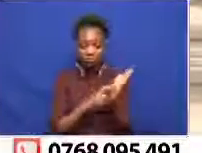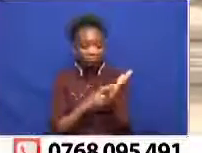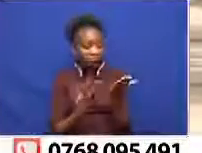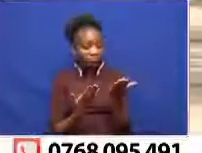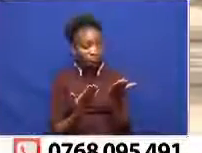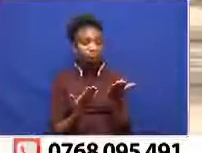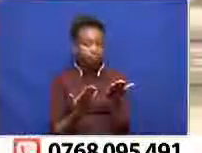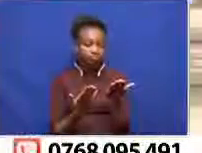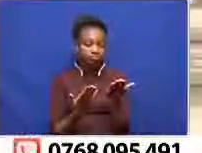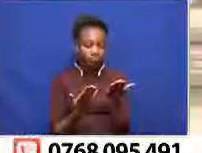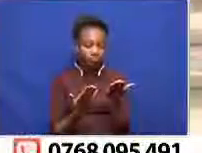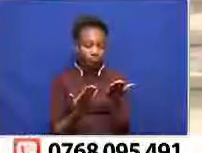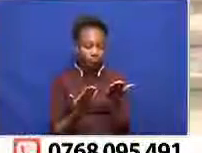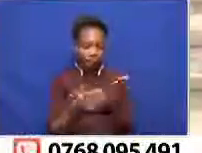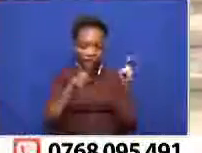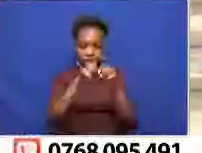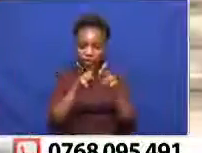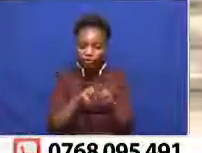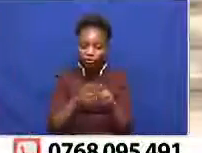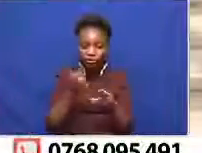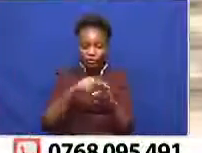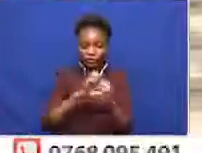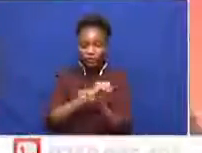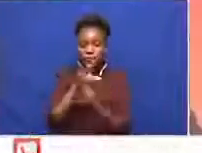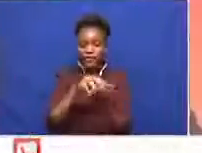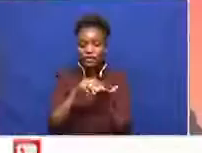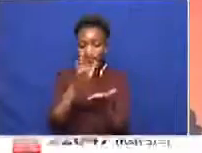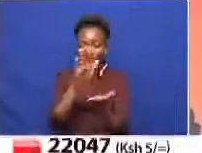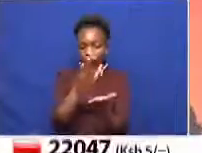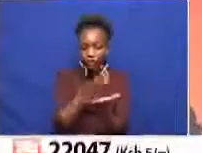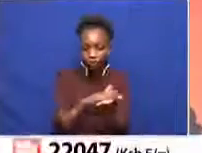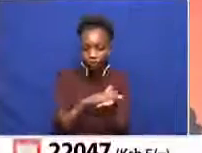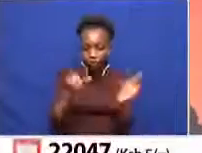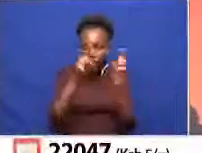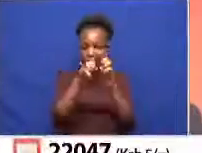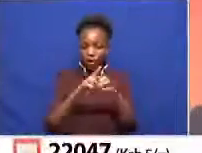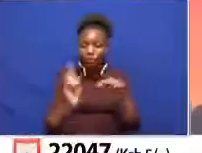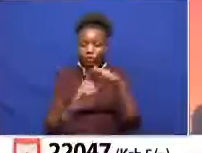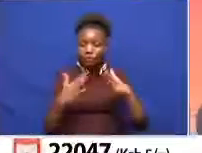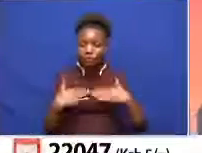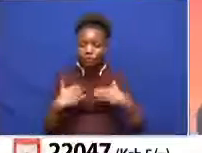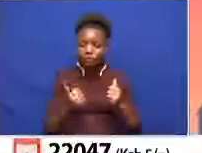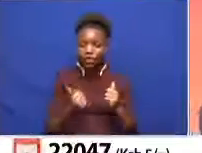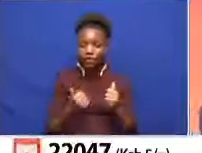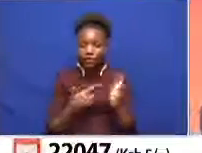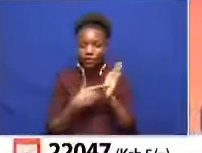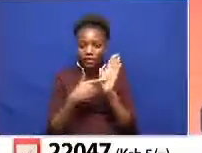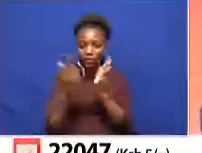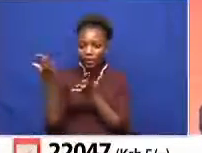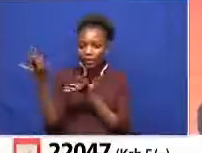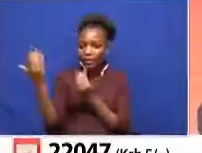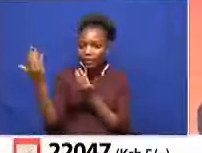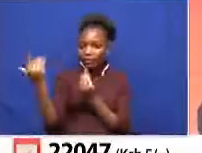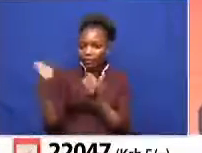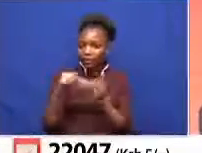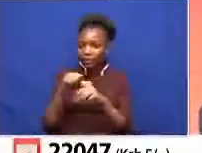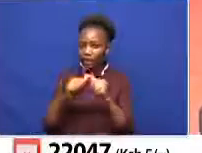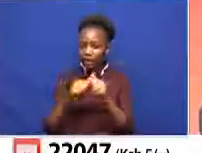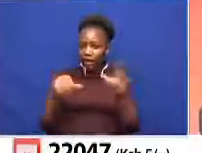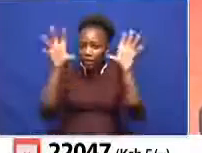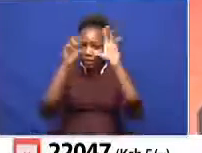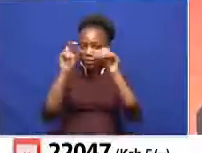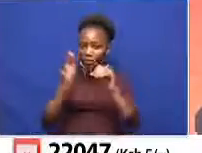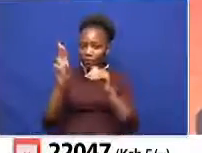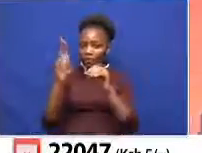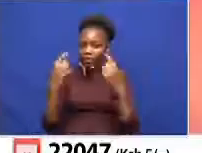containment measures due to the sloping curve in the country. The Ministry of Health also signaling the expectations on the head of state's